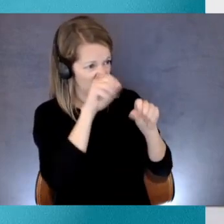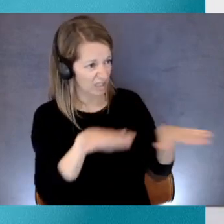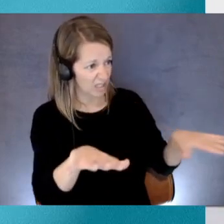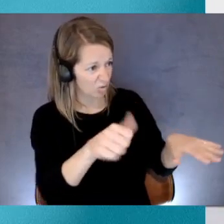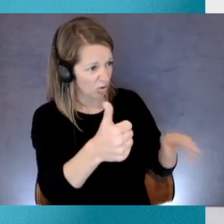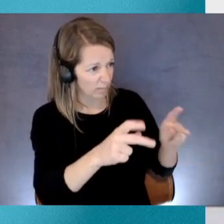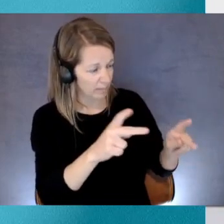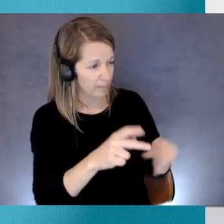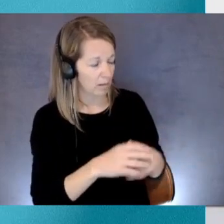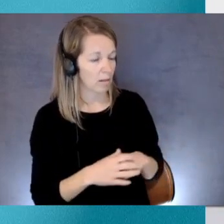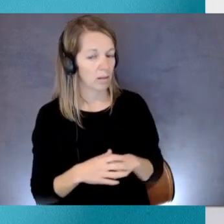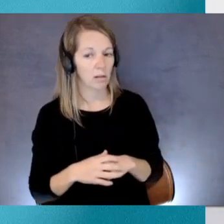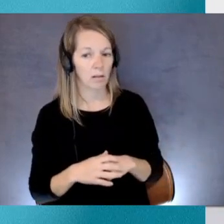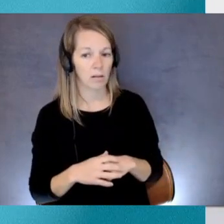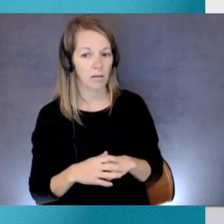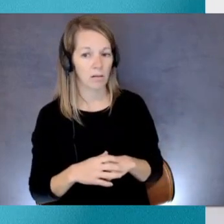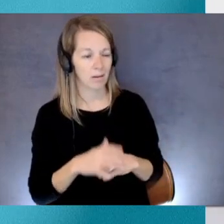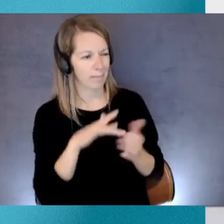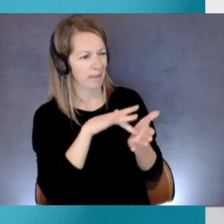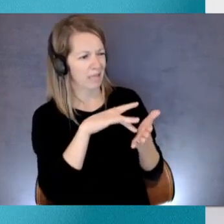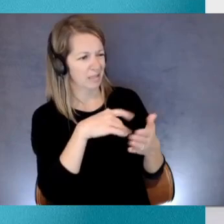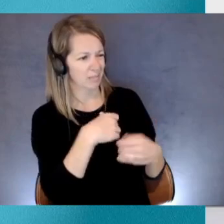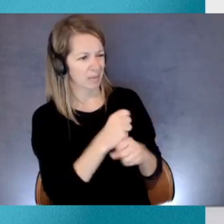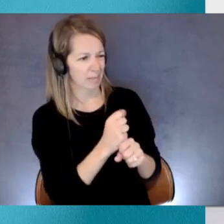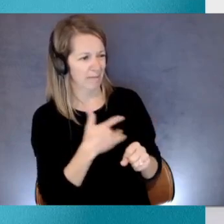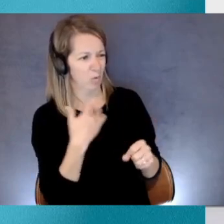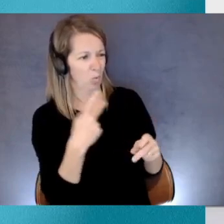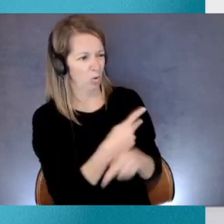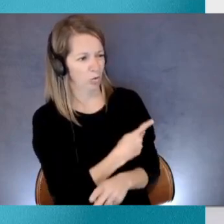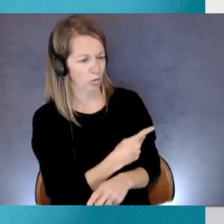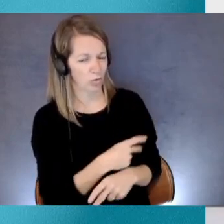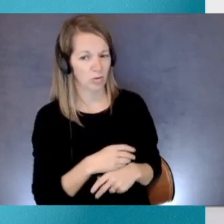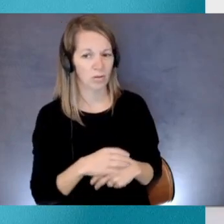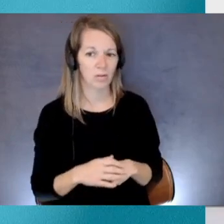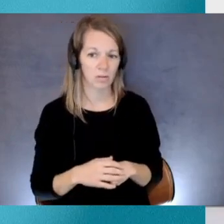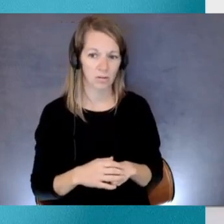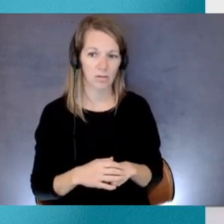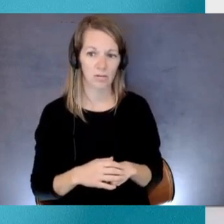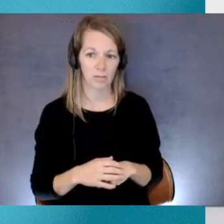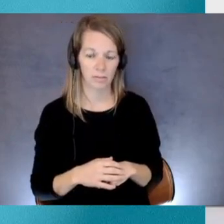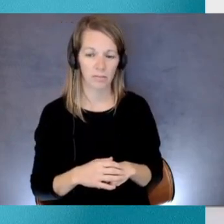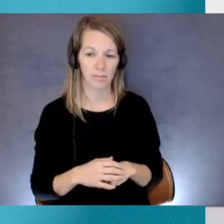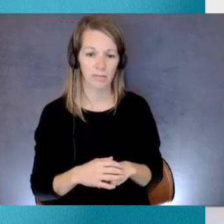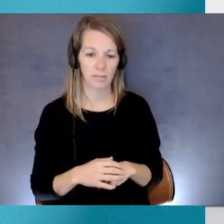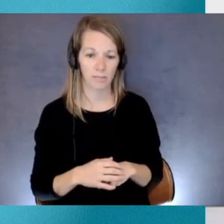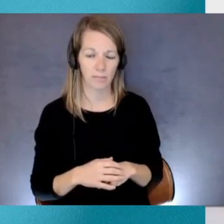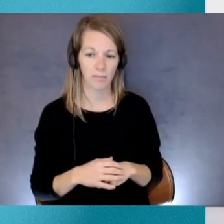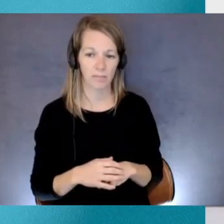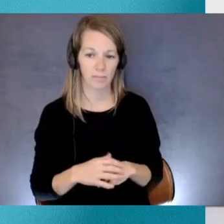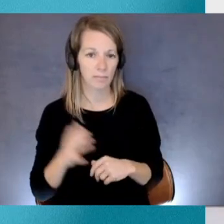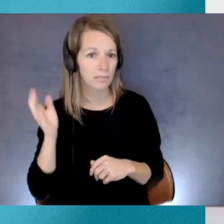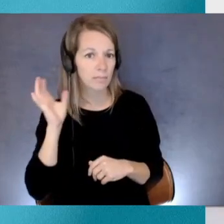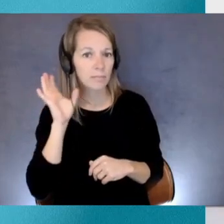good. The meds make me feel worse. Yeah, I love that. Thank you. Good.